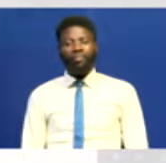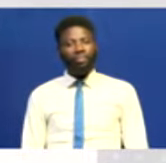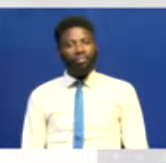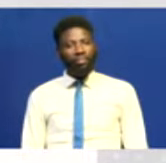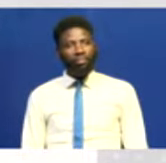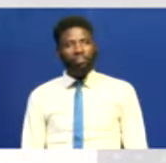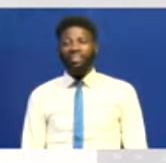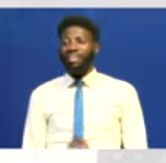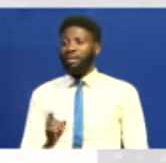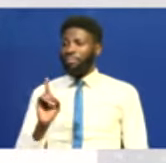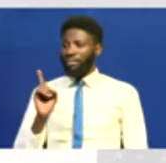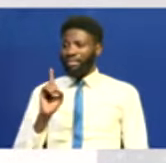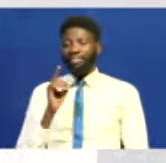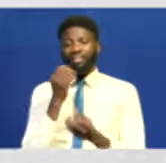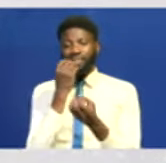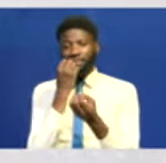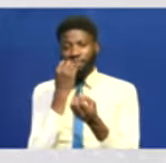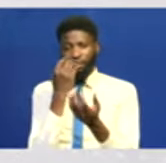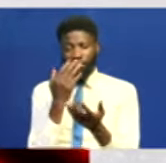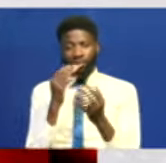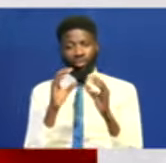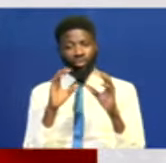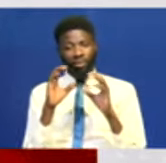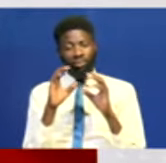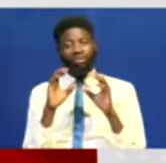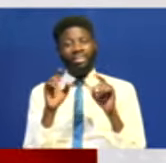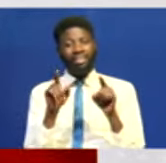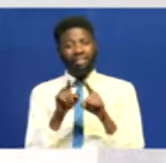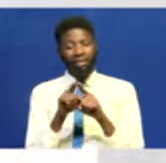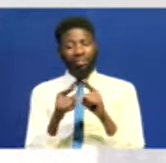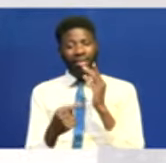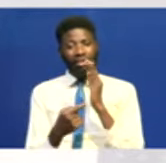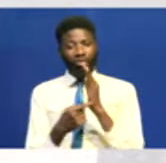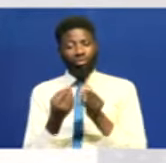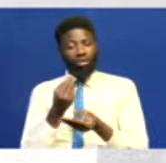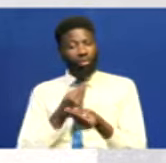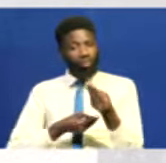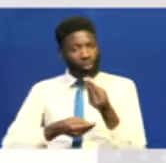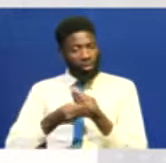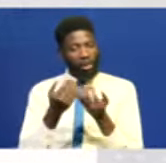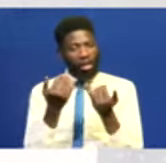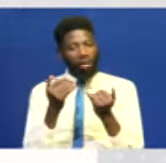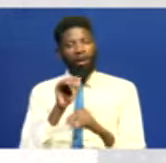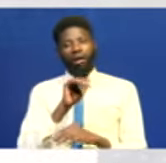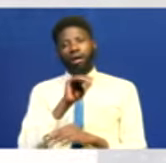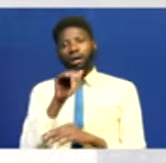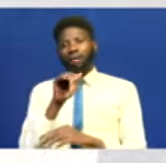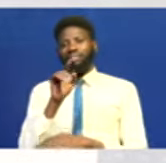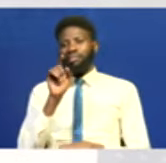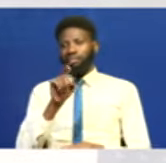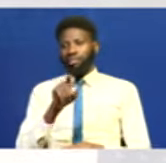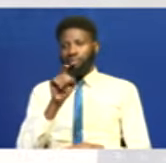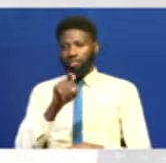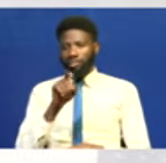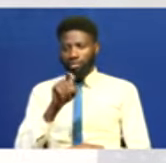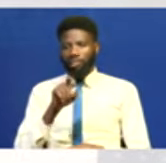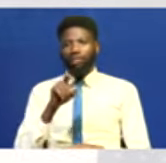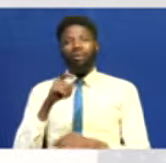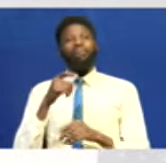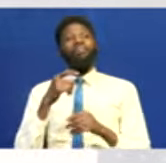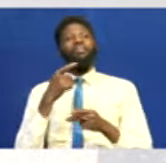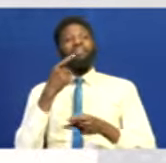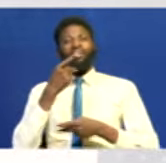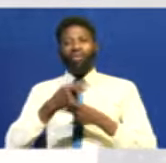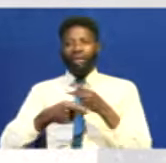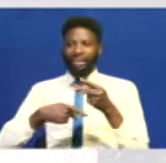Now, the Ministry of Information, Communication and Digital Economy is calling for realignment of operational processes by